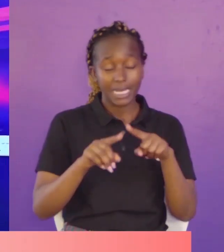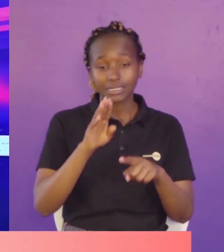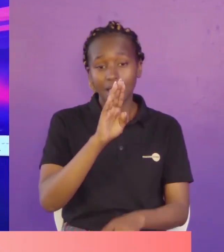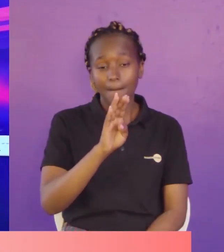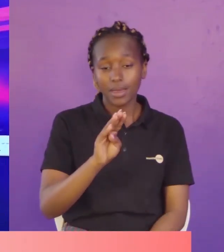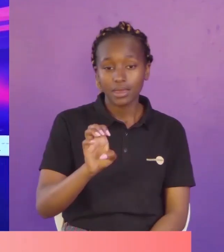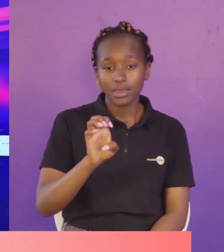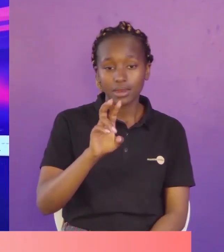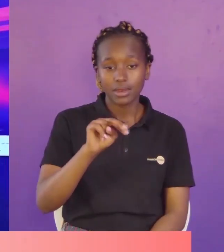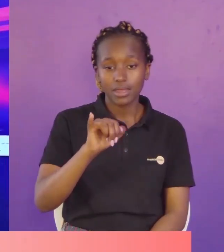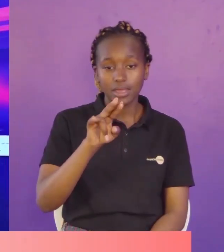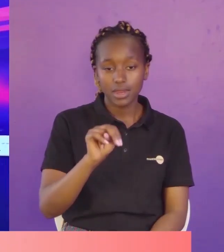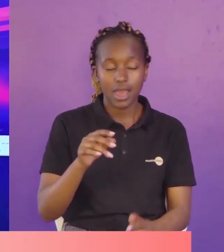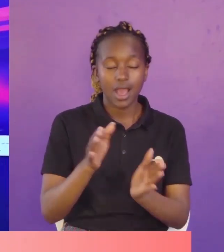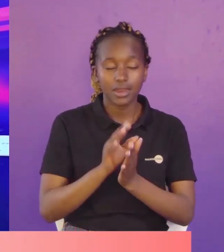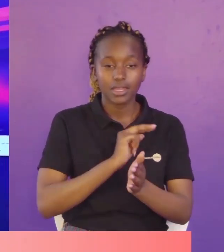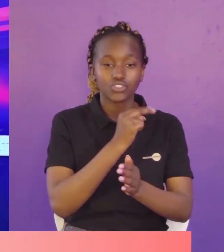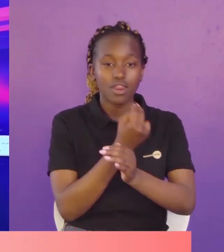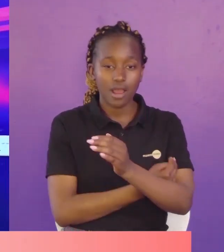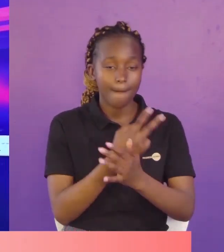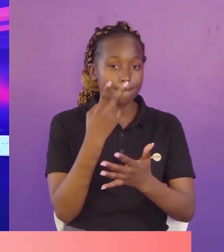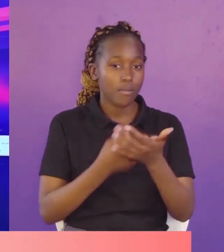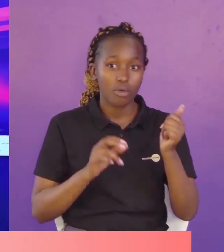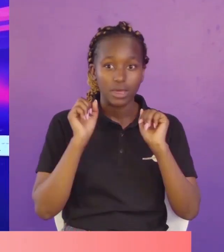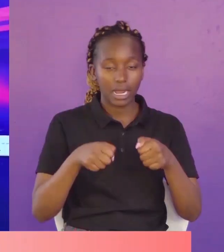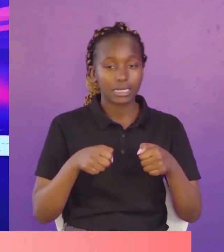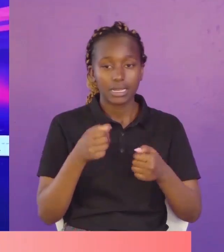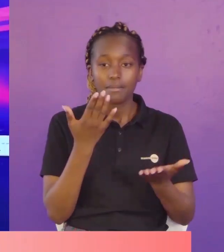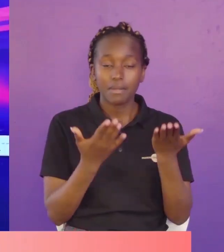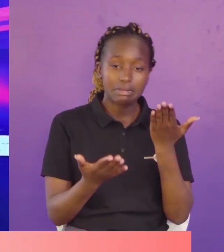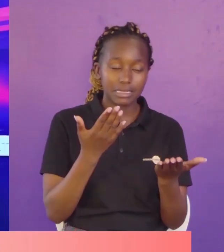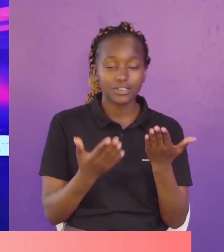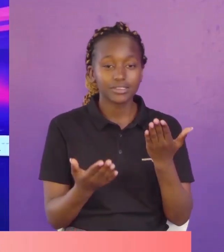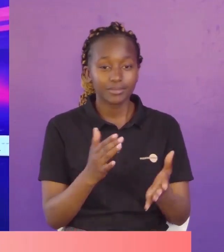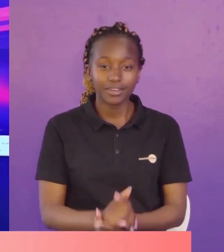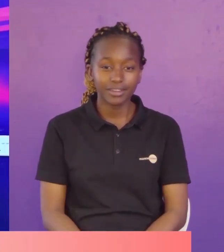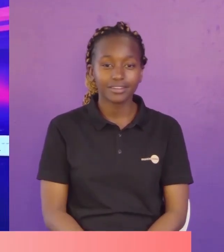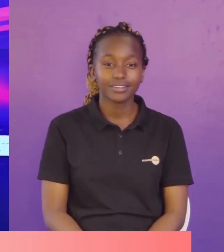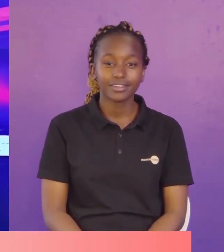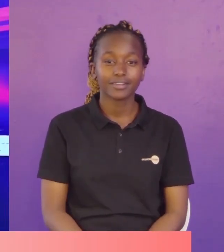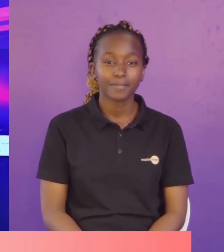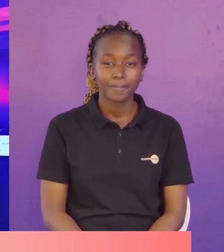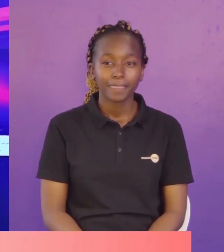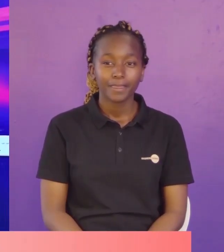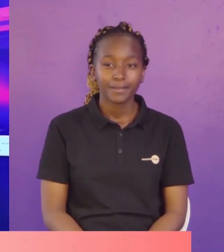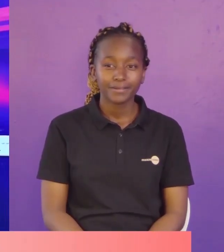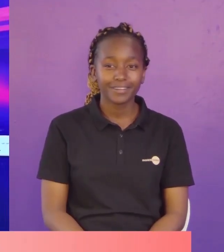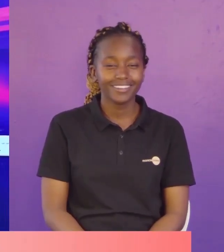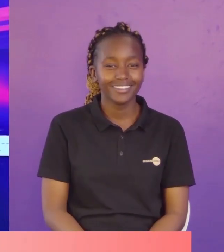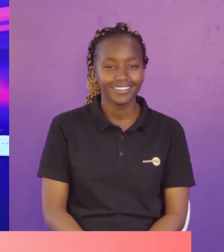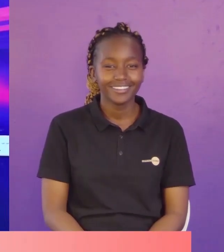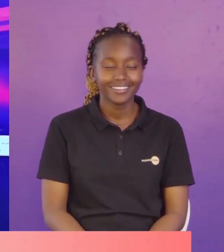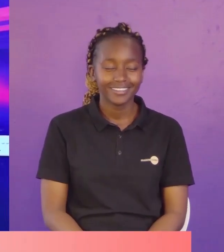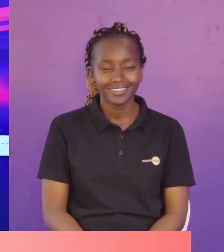Nigeria, 10 and 11, you see anything can change anytime. Yeah, anything can change. And this group is still. Yeah.